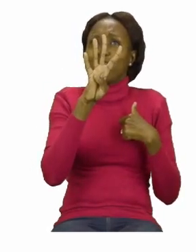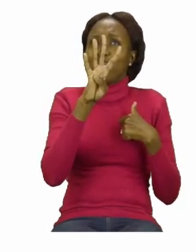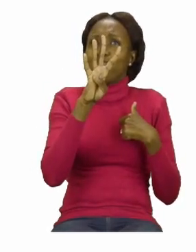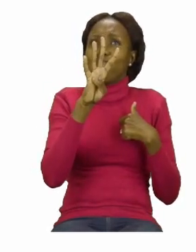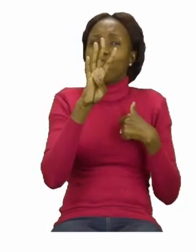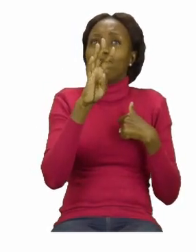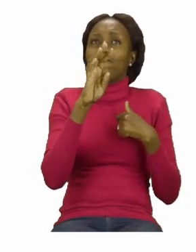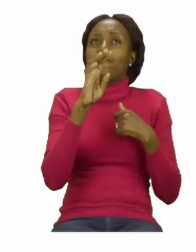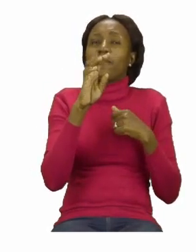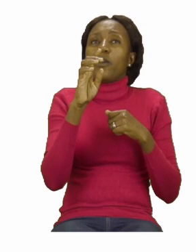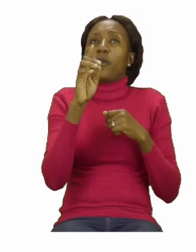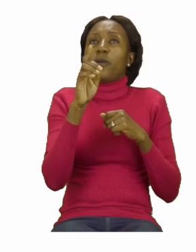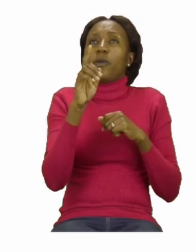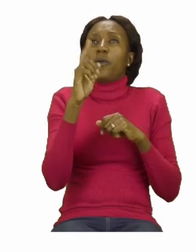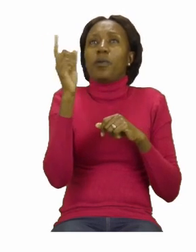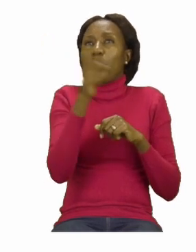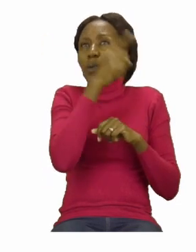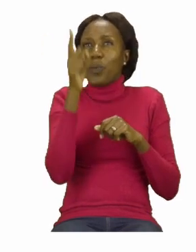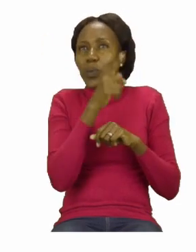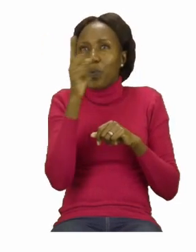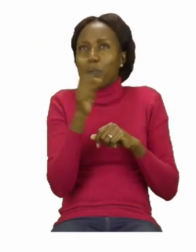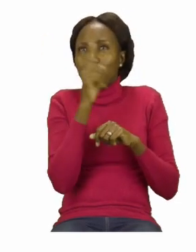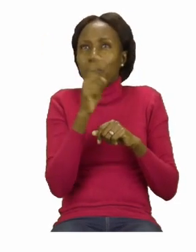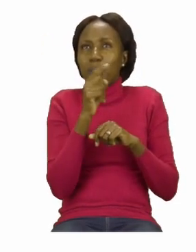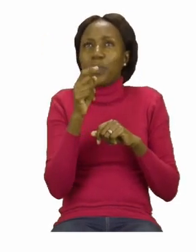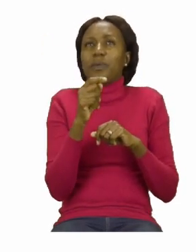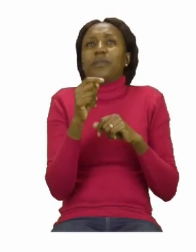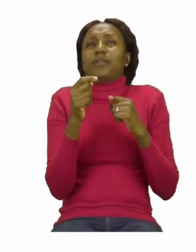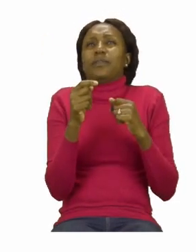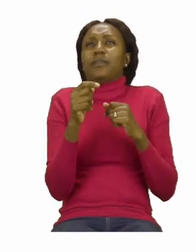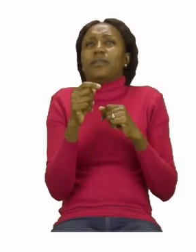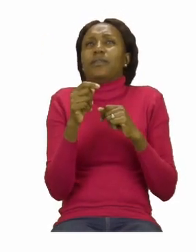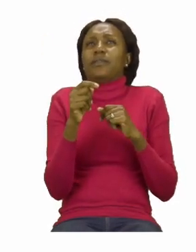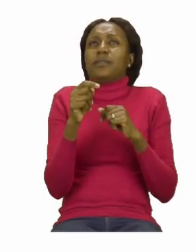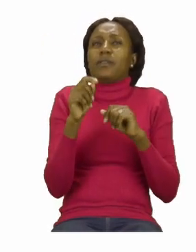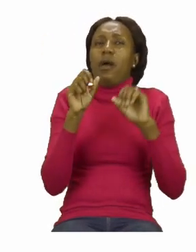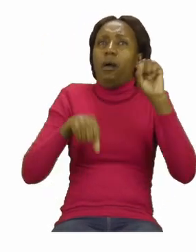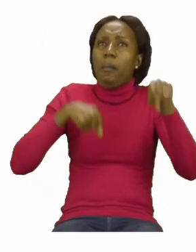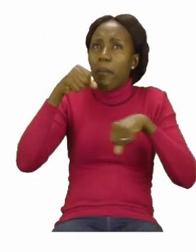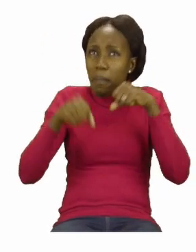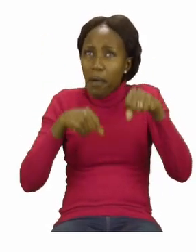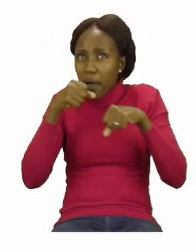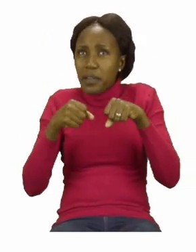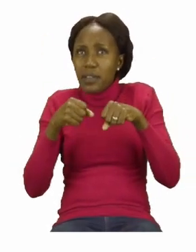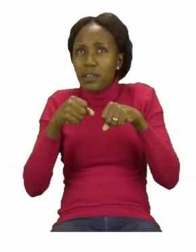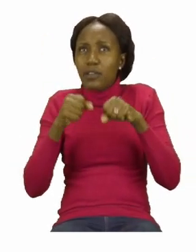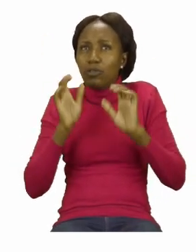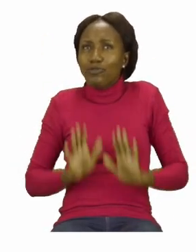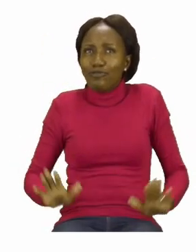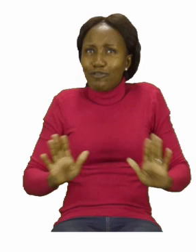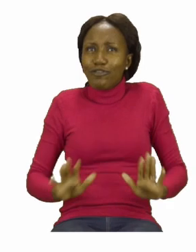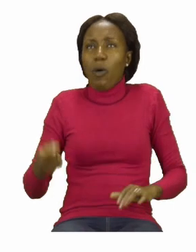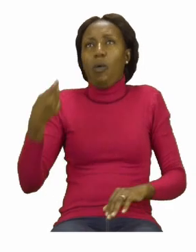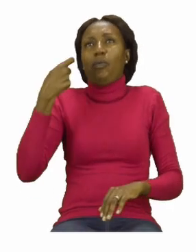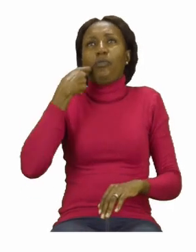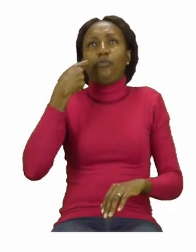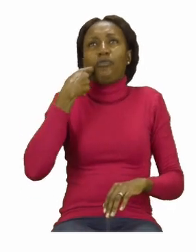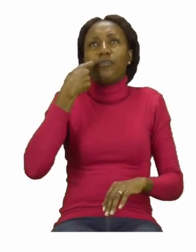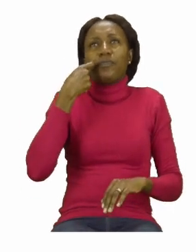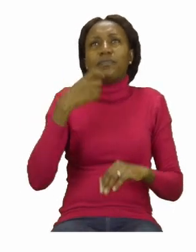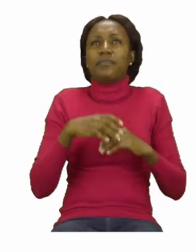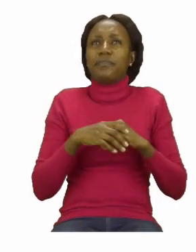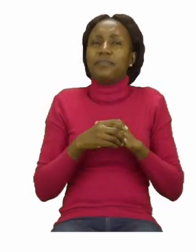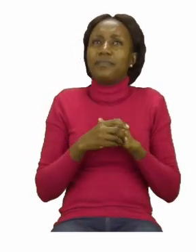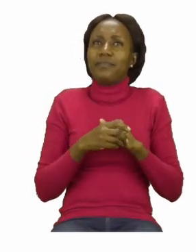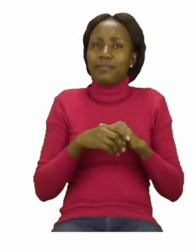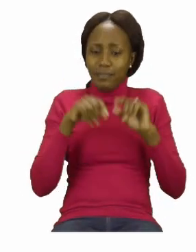fan, fairy, bicycle, and fish. So you will draw